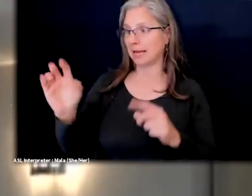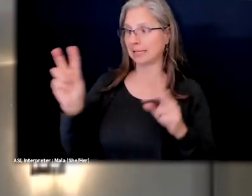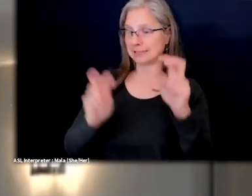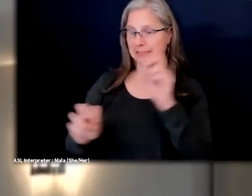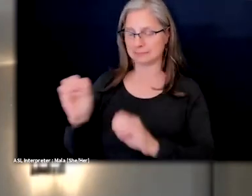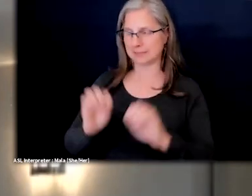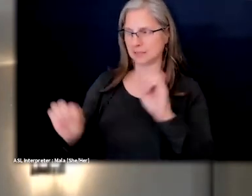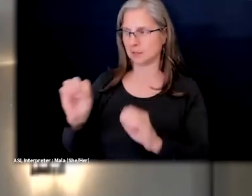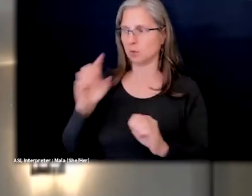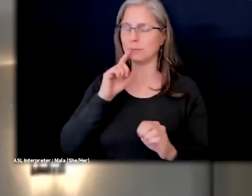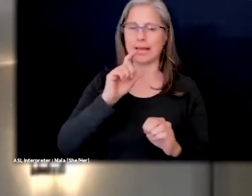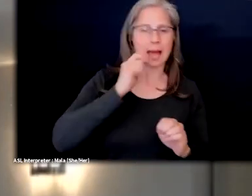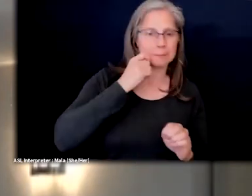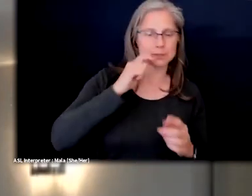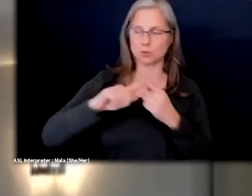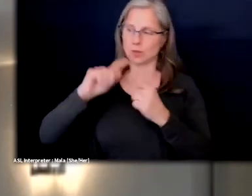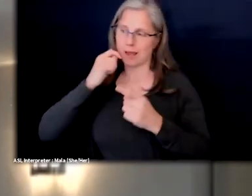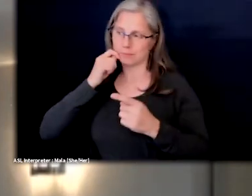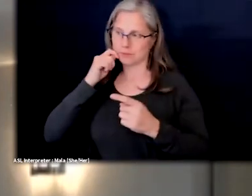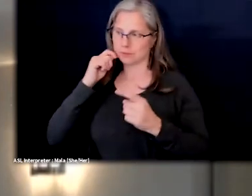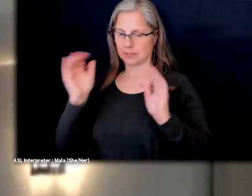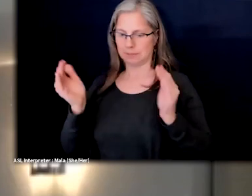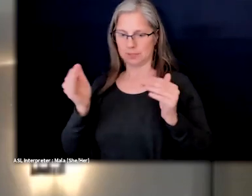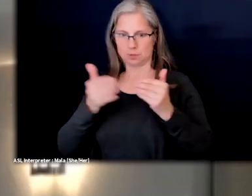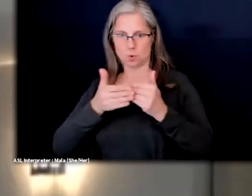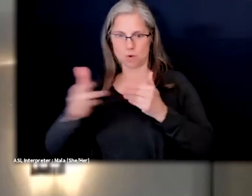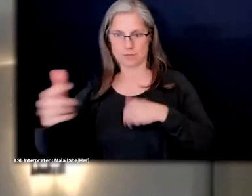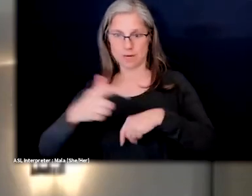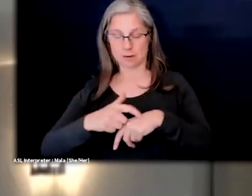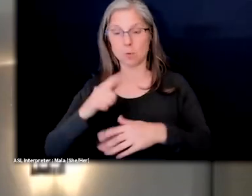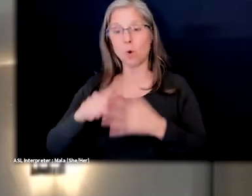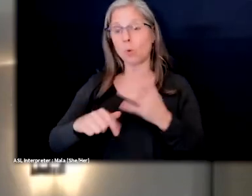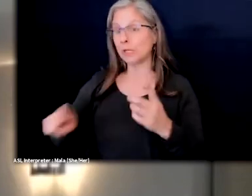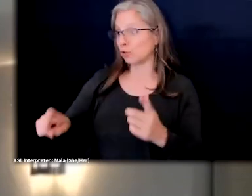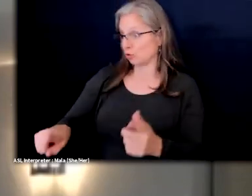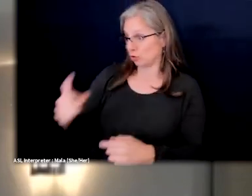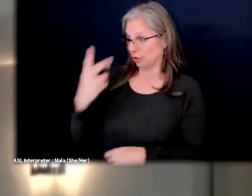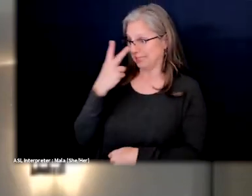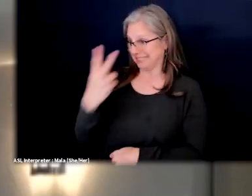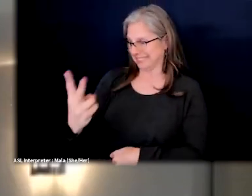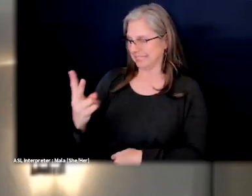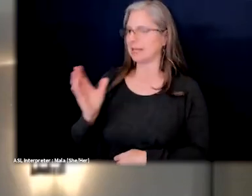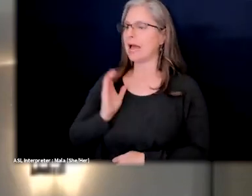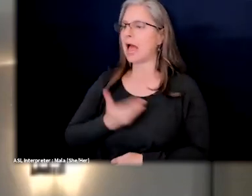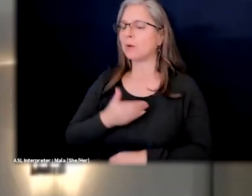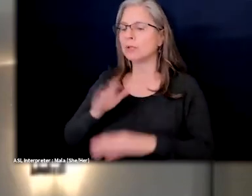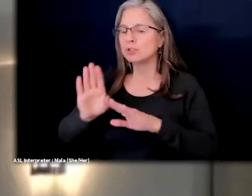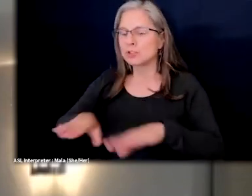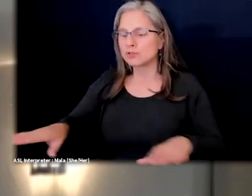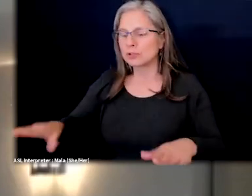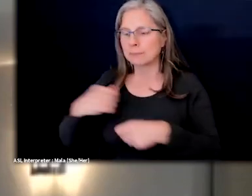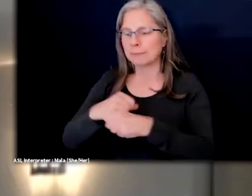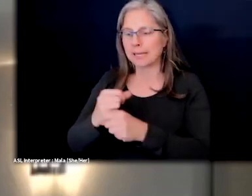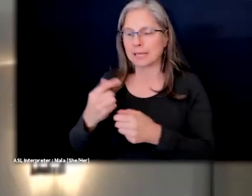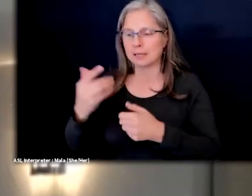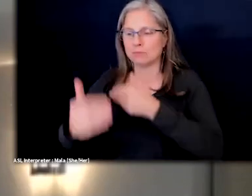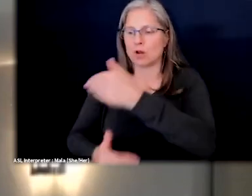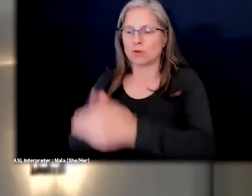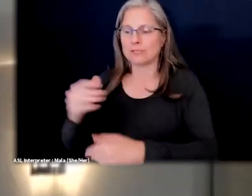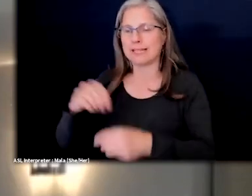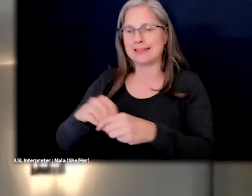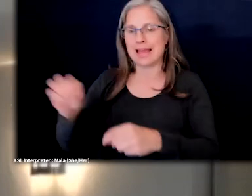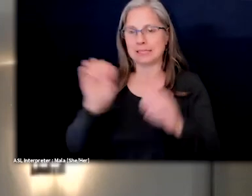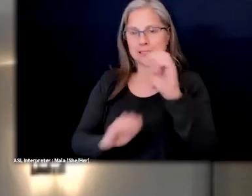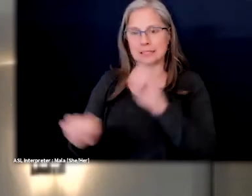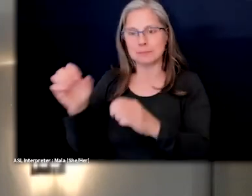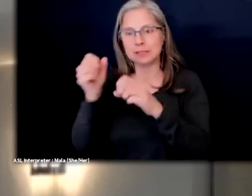like an apples to apples comparison over time. What we should see is our children making progress in that assessment year to